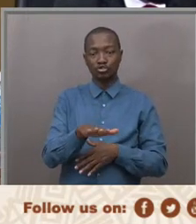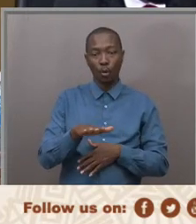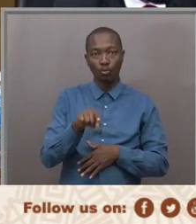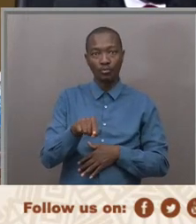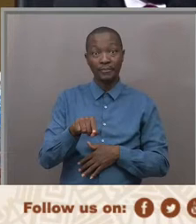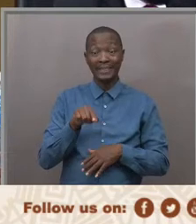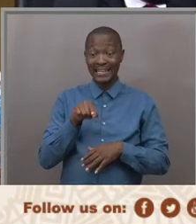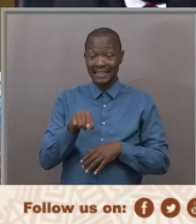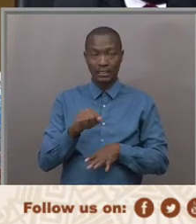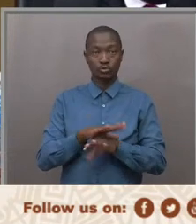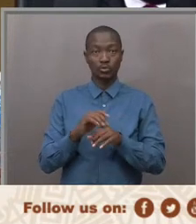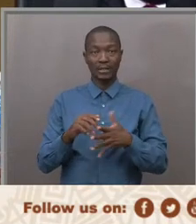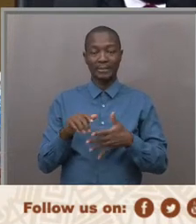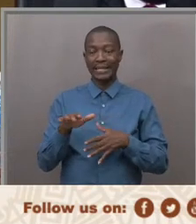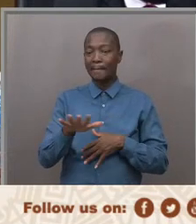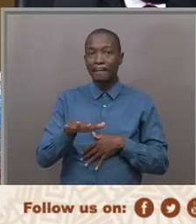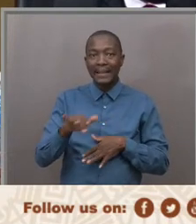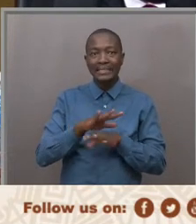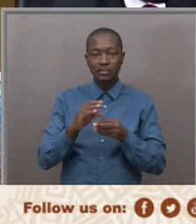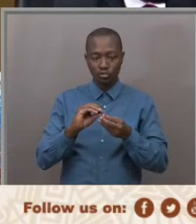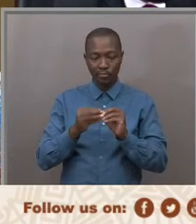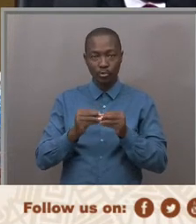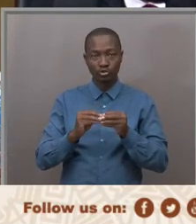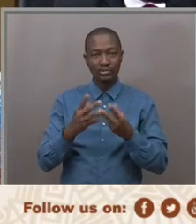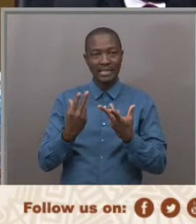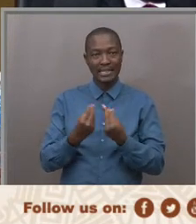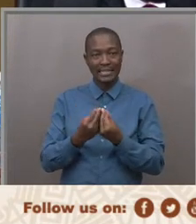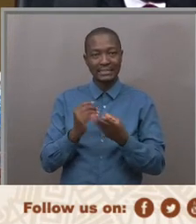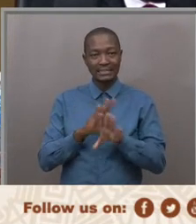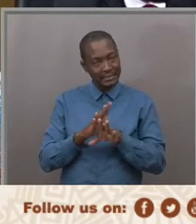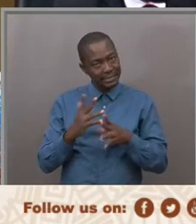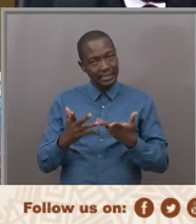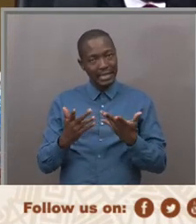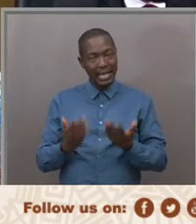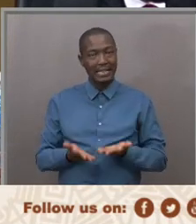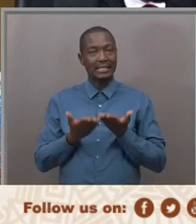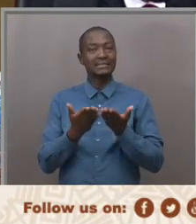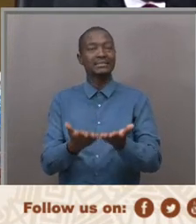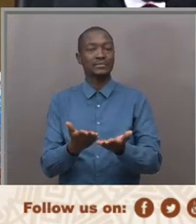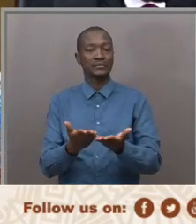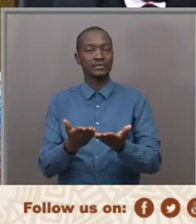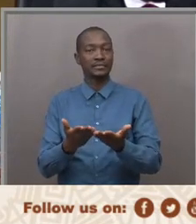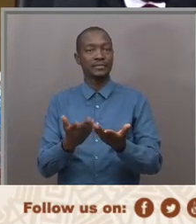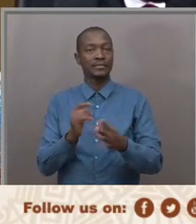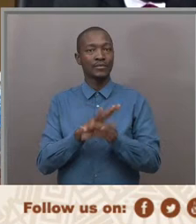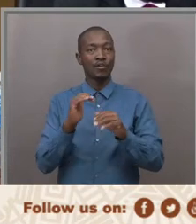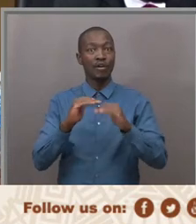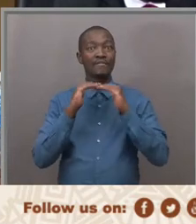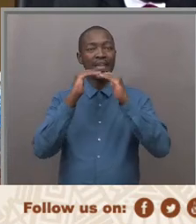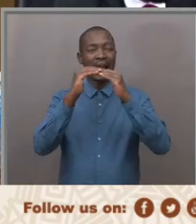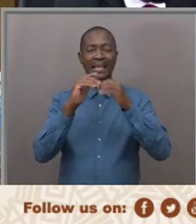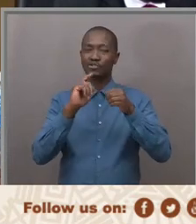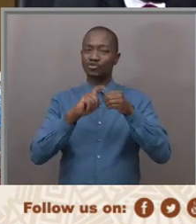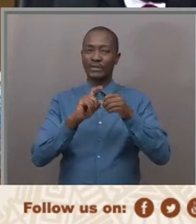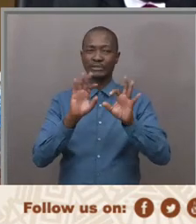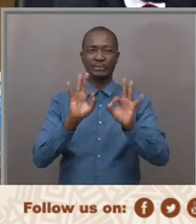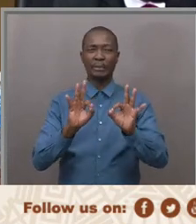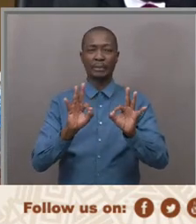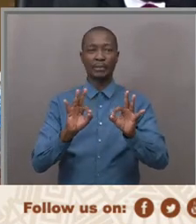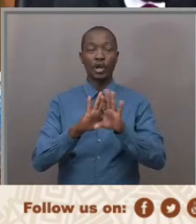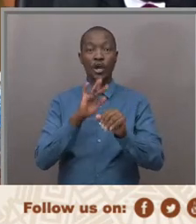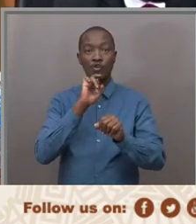of producing goods and services, modern goods and services of the highest quality